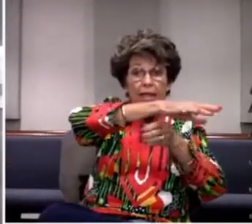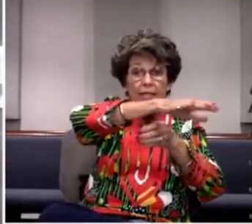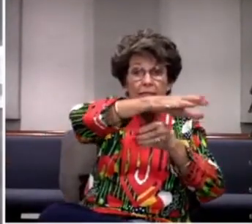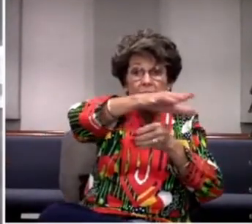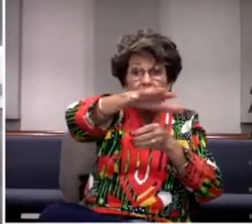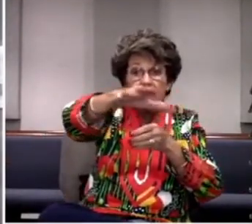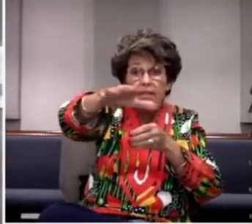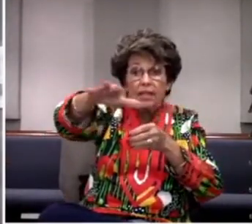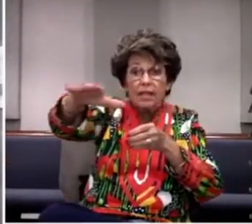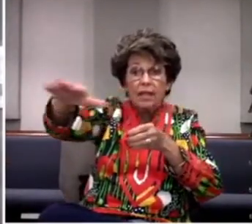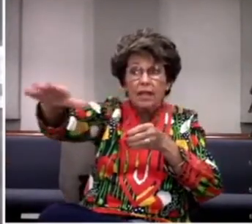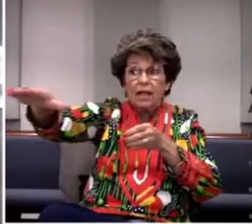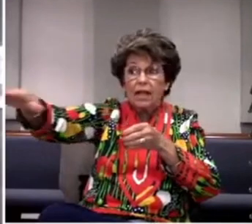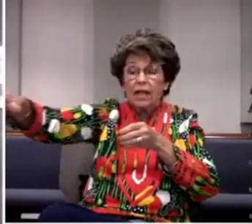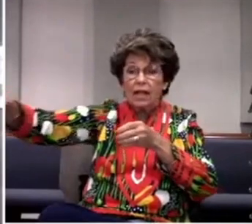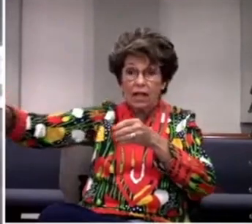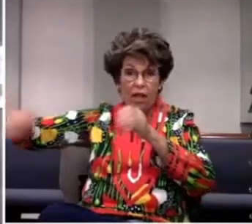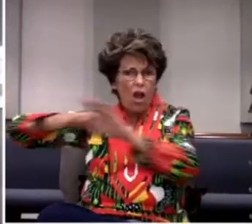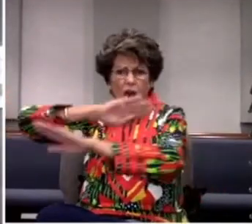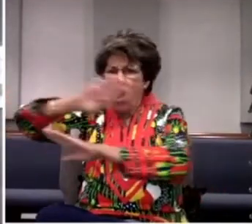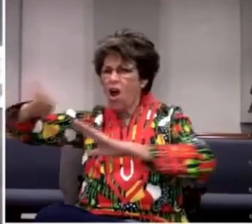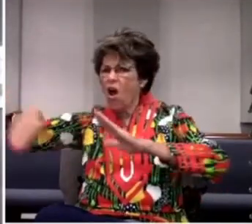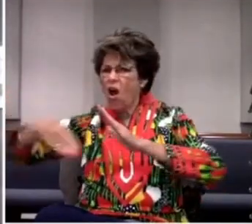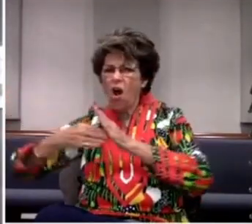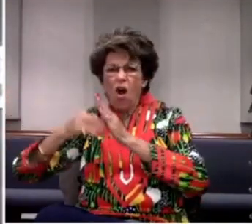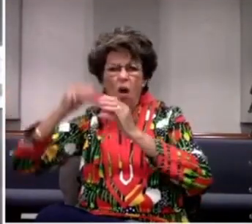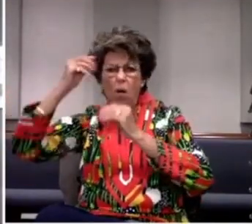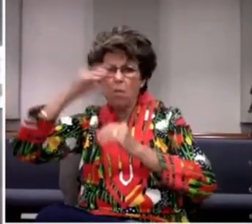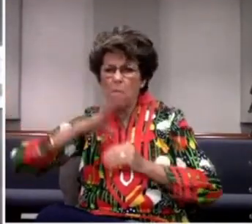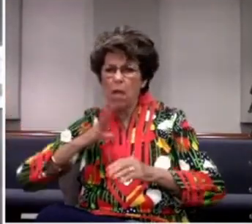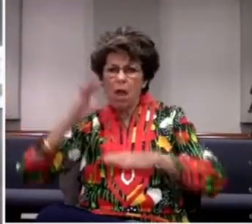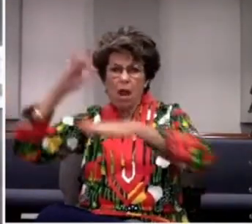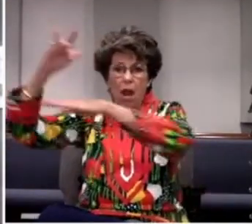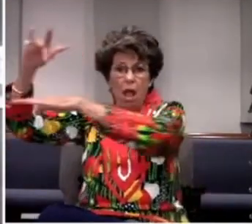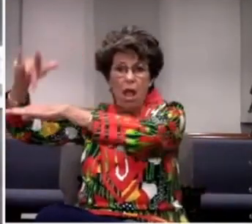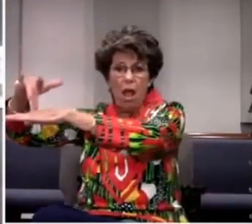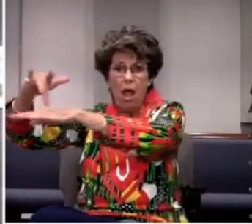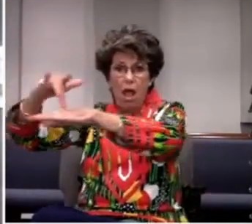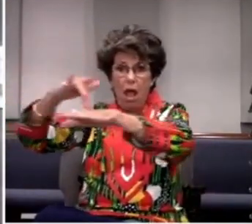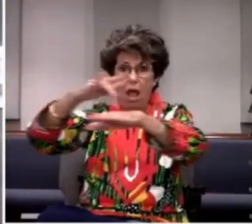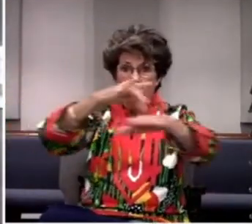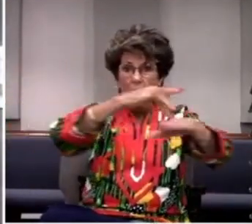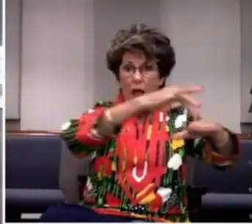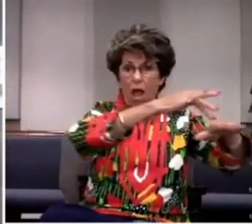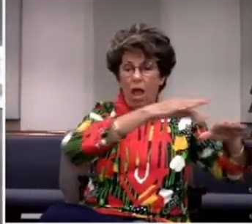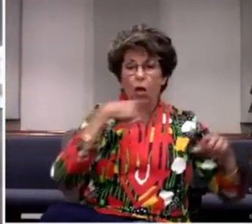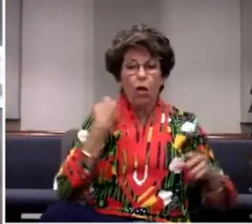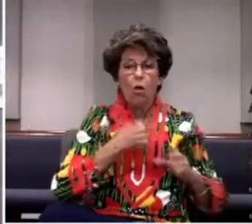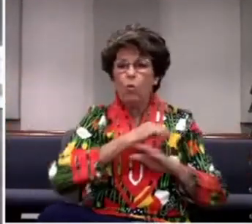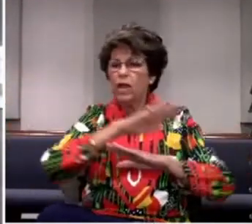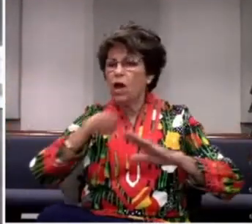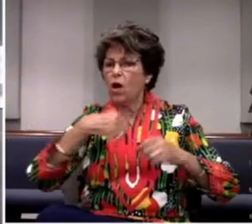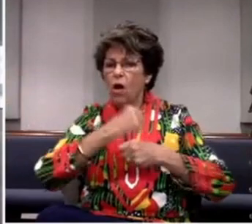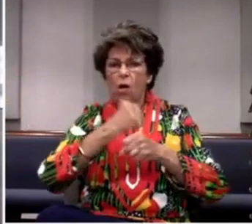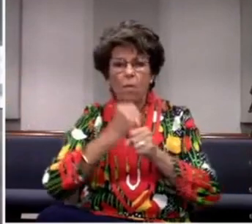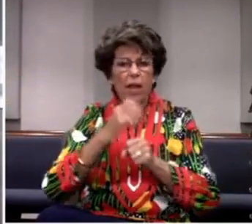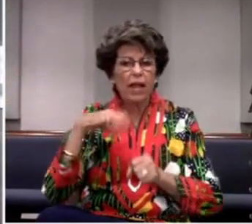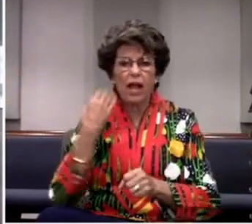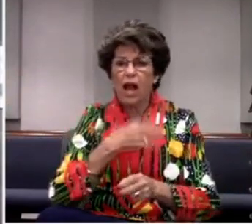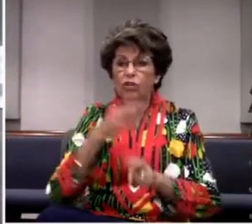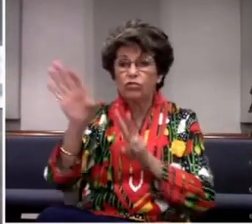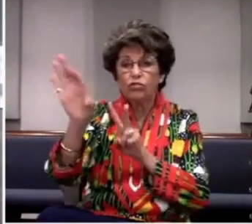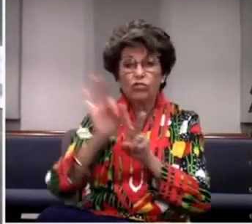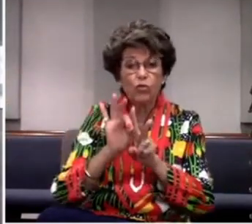sin against God. Tom made his choice to sin against God. The Bible says all of us have made our choice to sin against God. It's